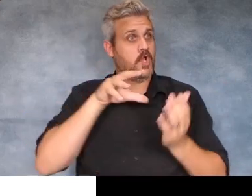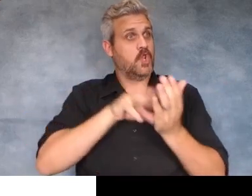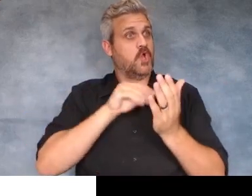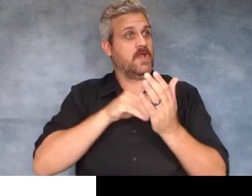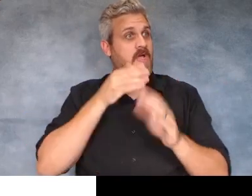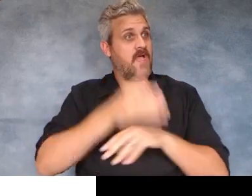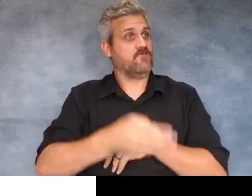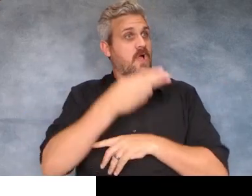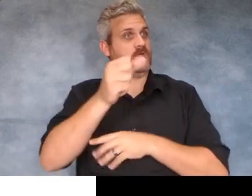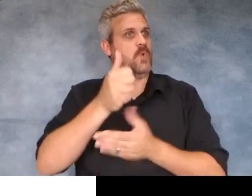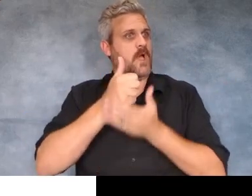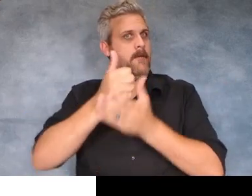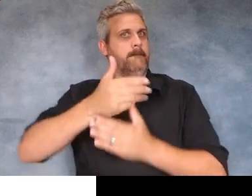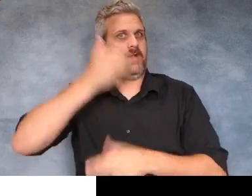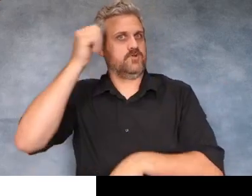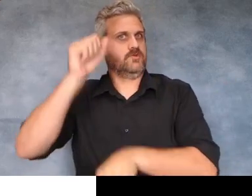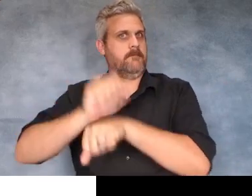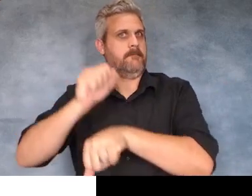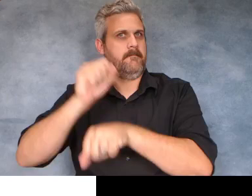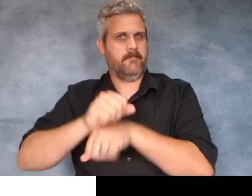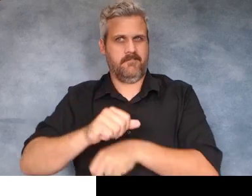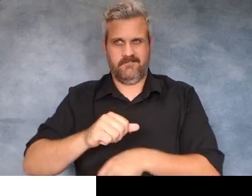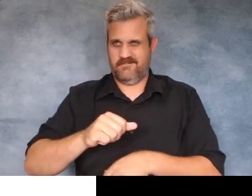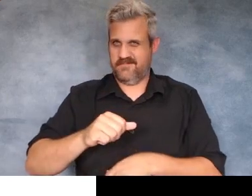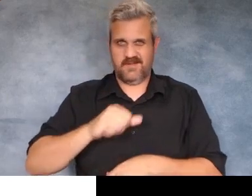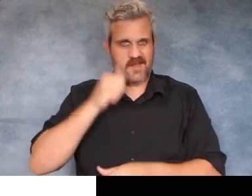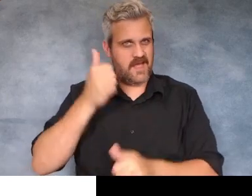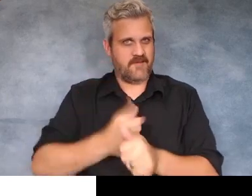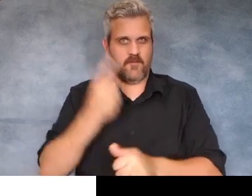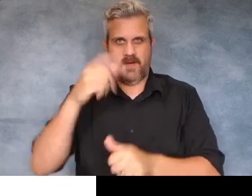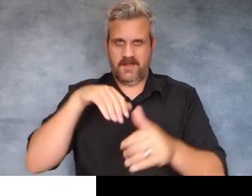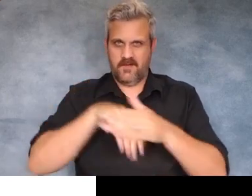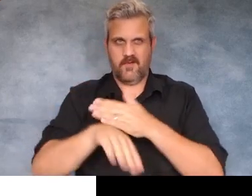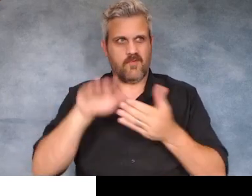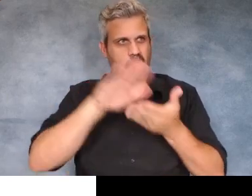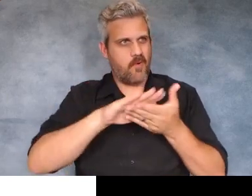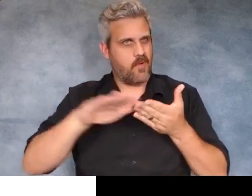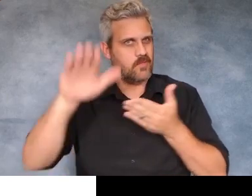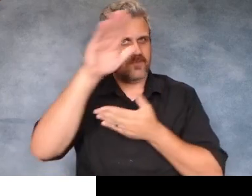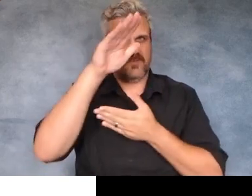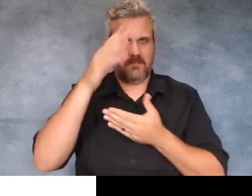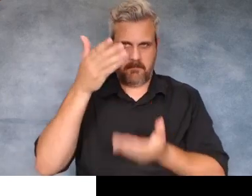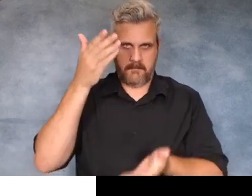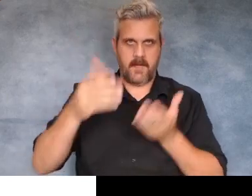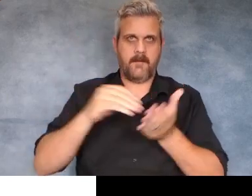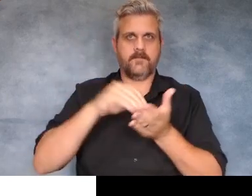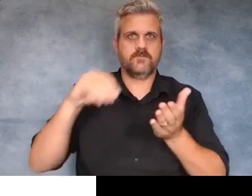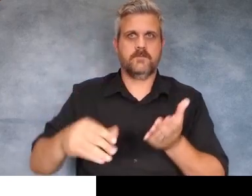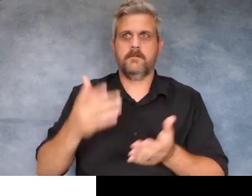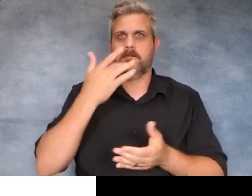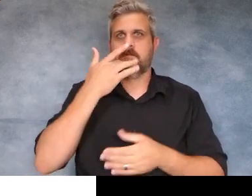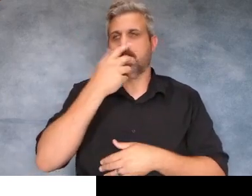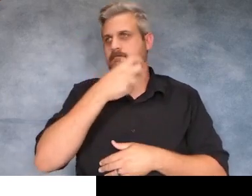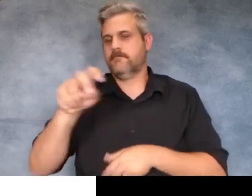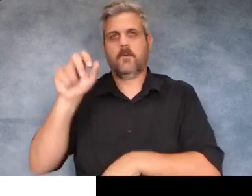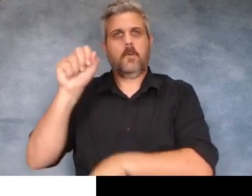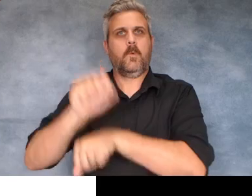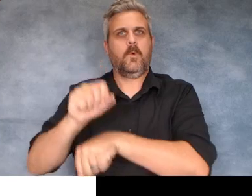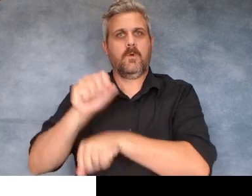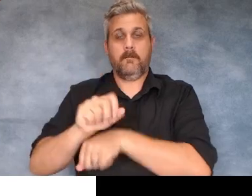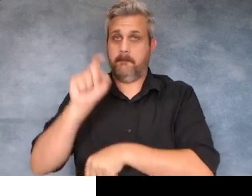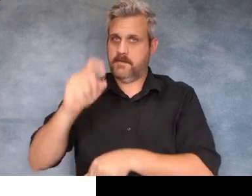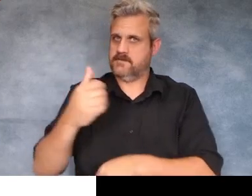to better employment, but not everyone wants to attend college. Your student might want to seek employment that requires training beyond high